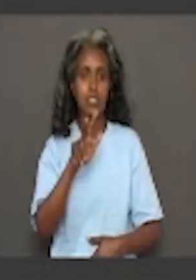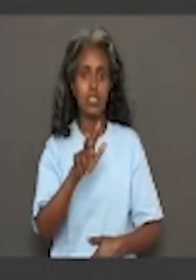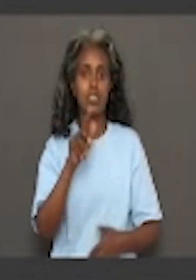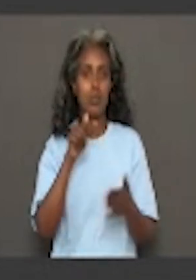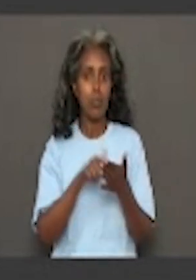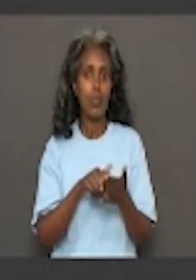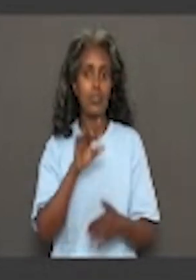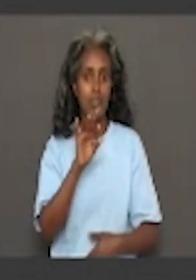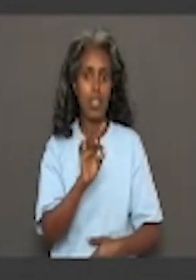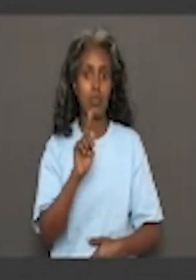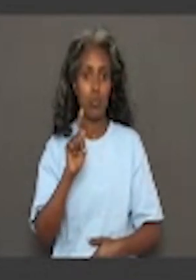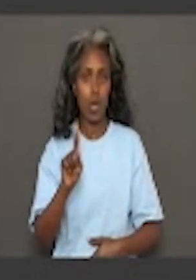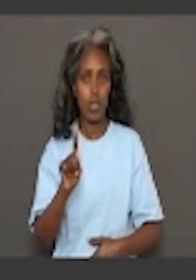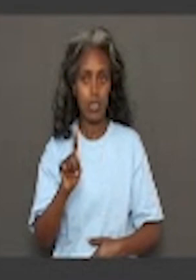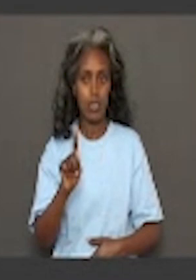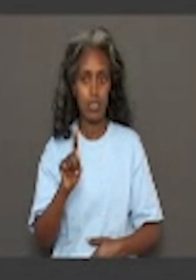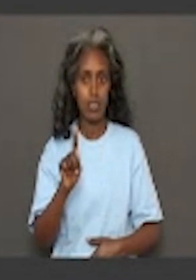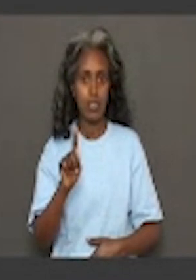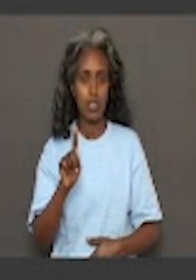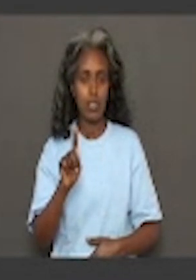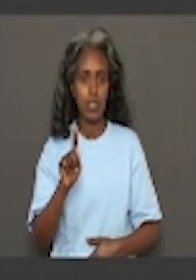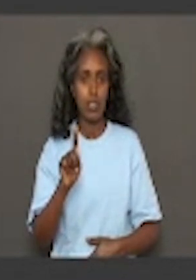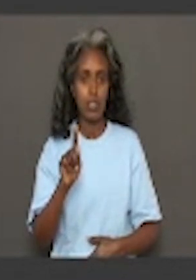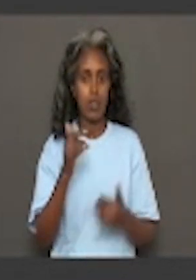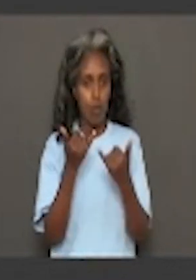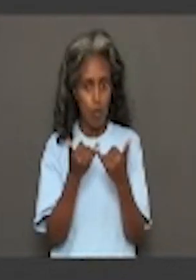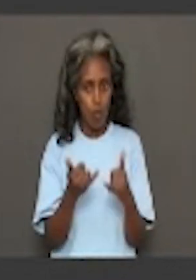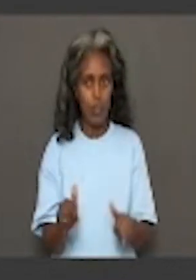381.81 minus